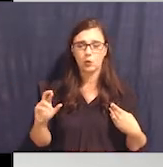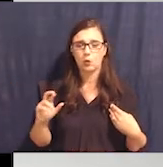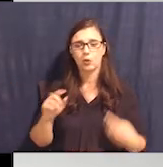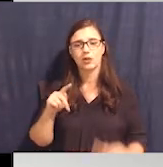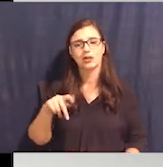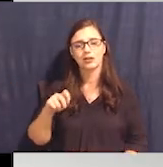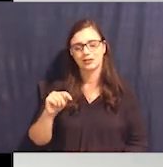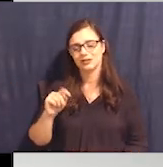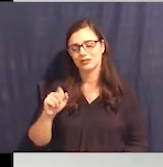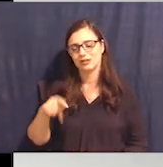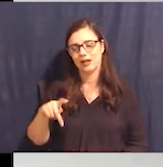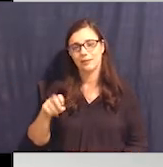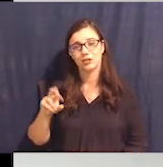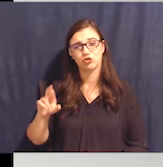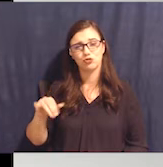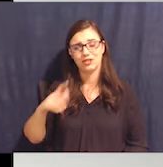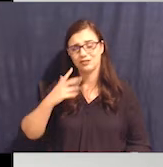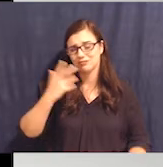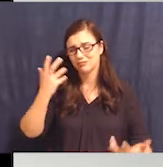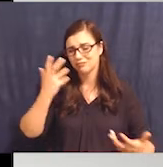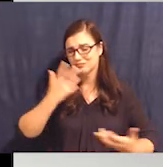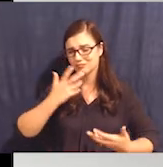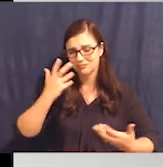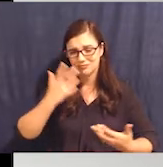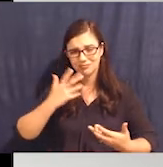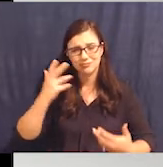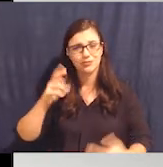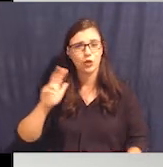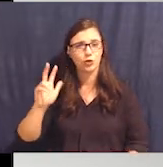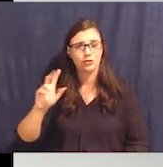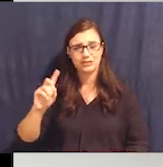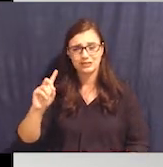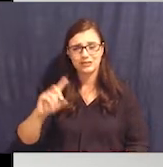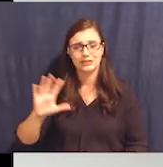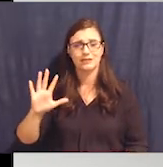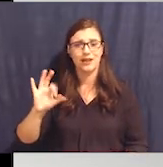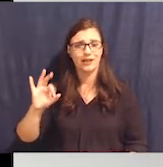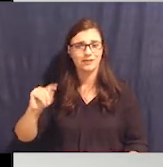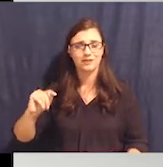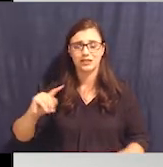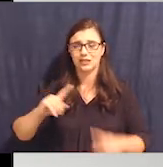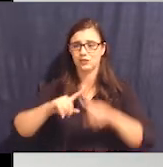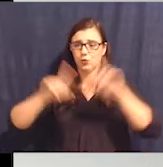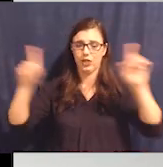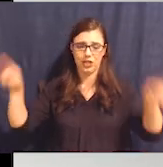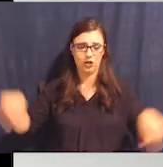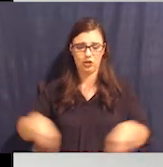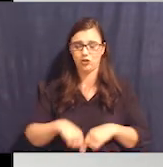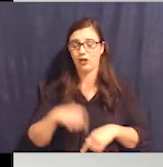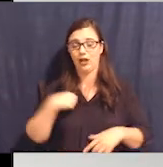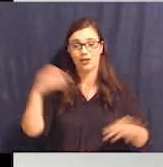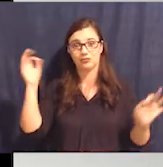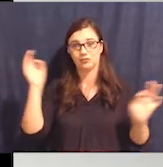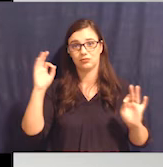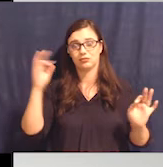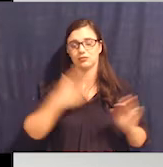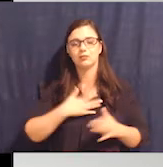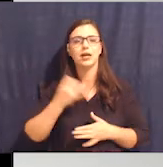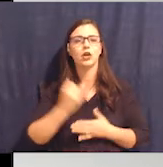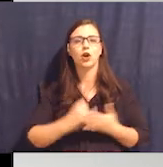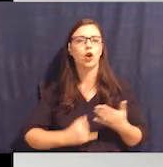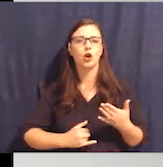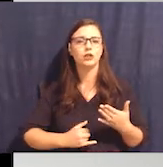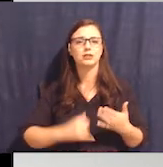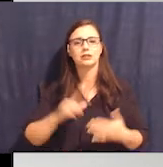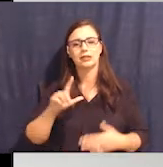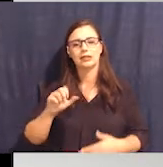blankets or tapestries. Unbelievable. 3D, 5 feet square. I had no idea.